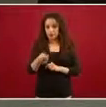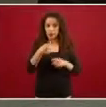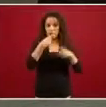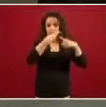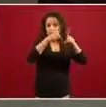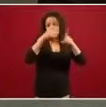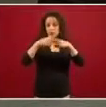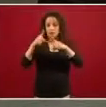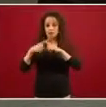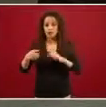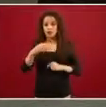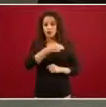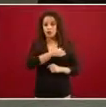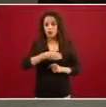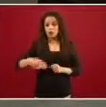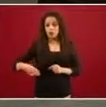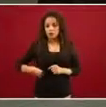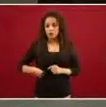the question that